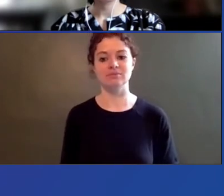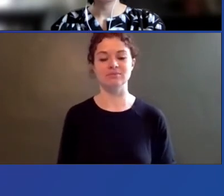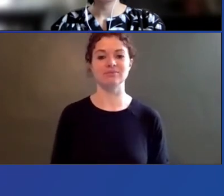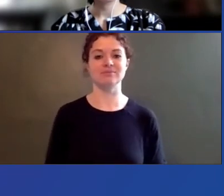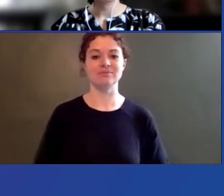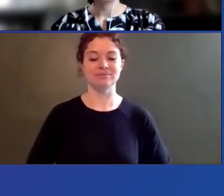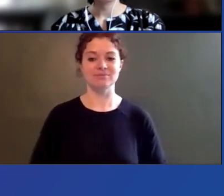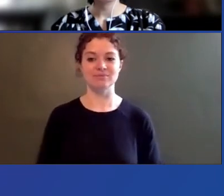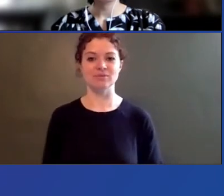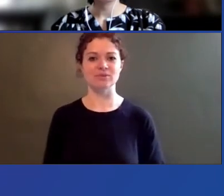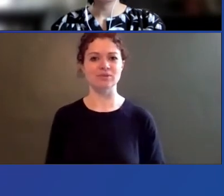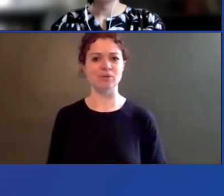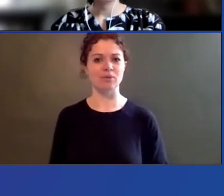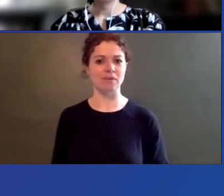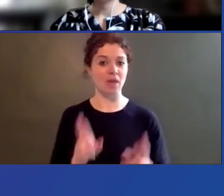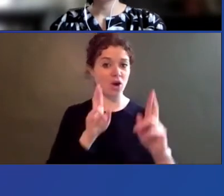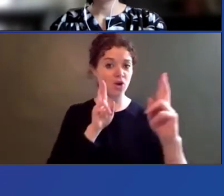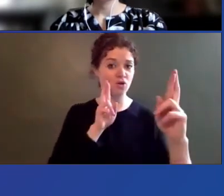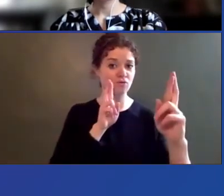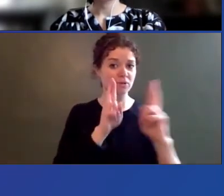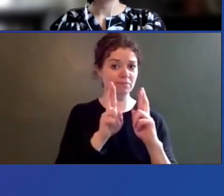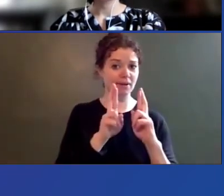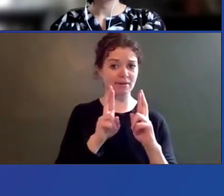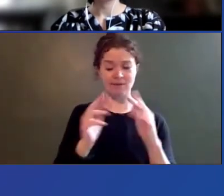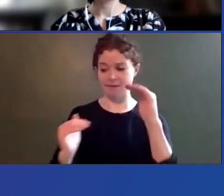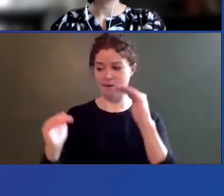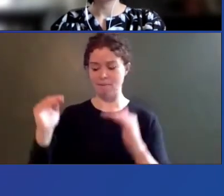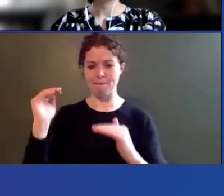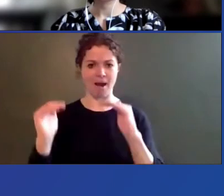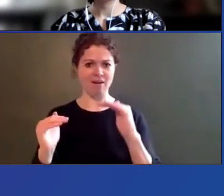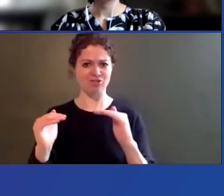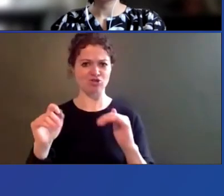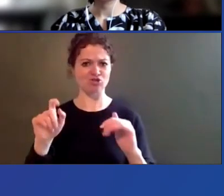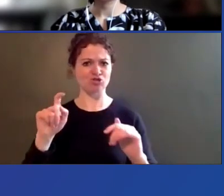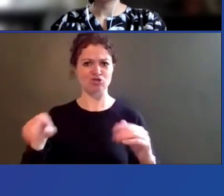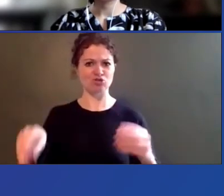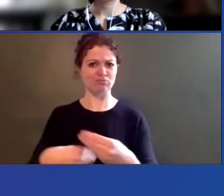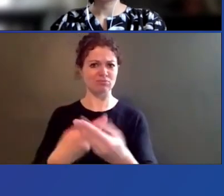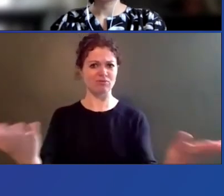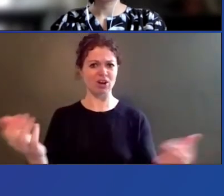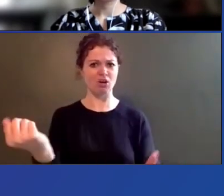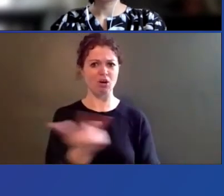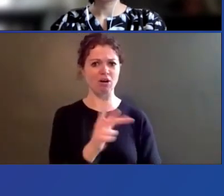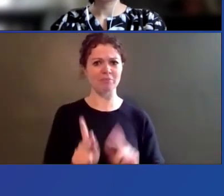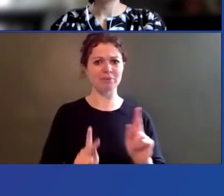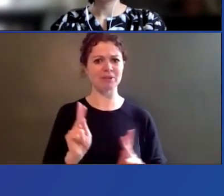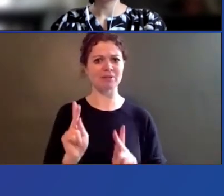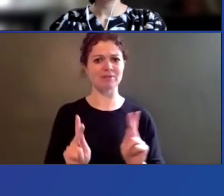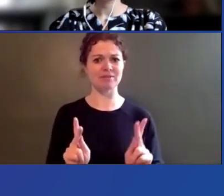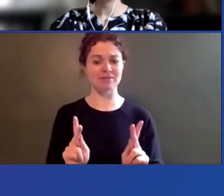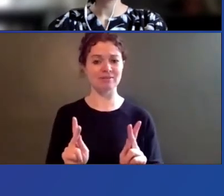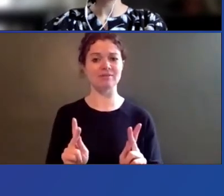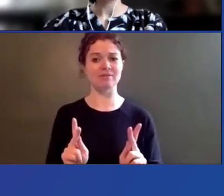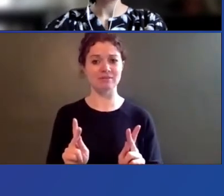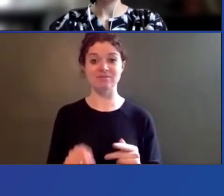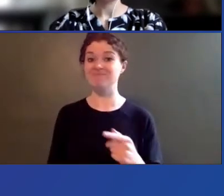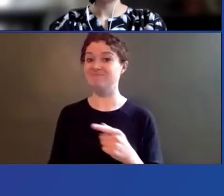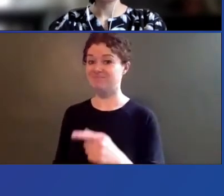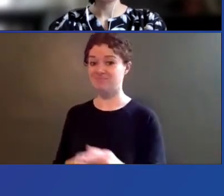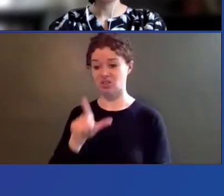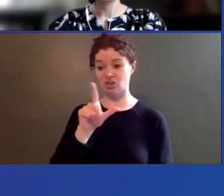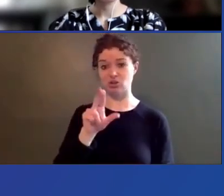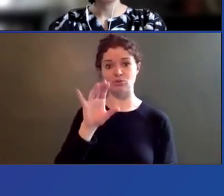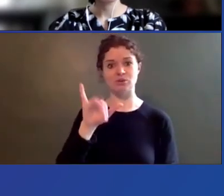respect and balance should be extended to all peoples. Certainly. And yes, and you make a great point, right? We need to also raise